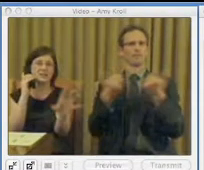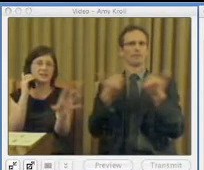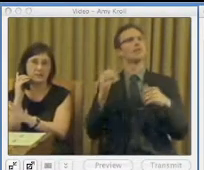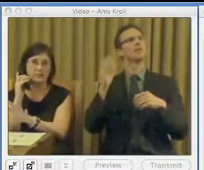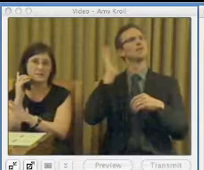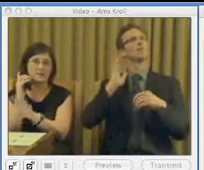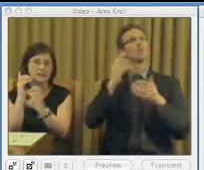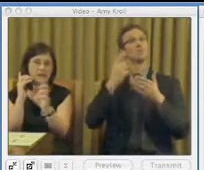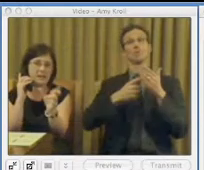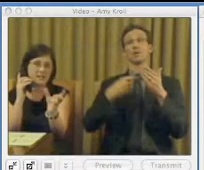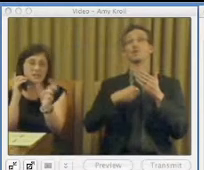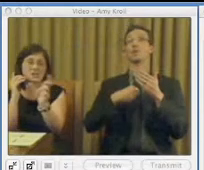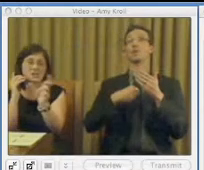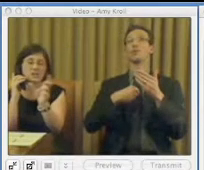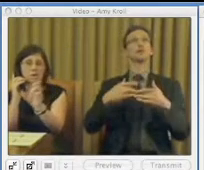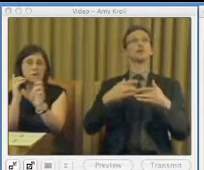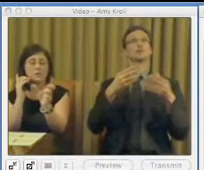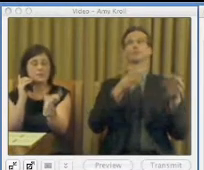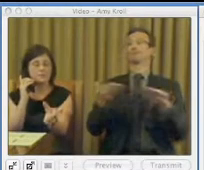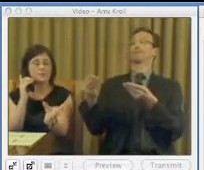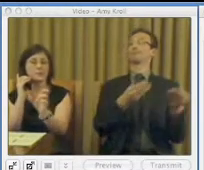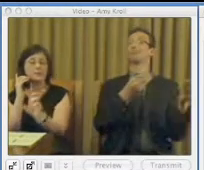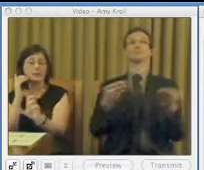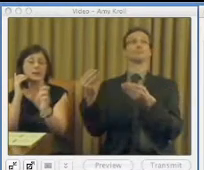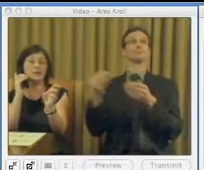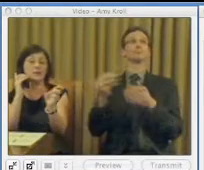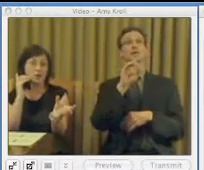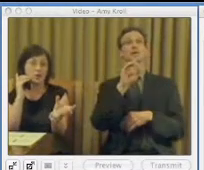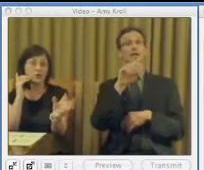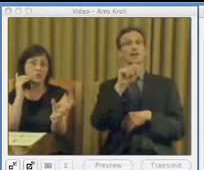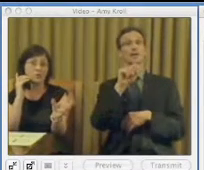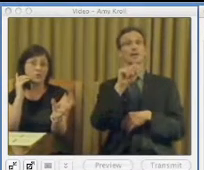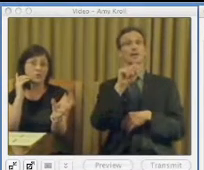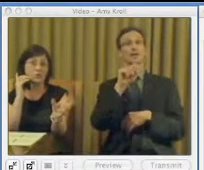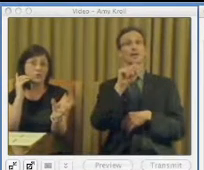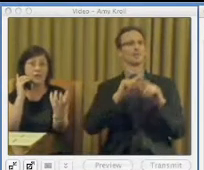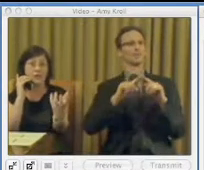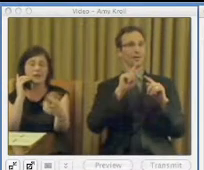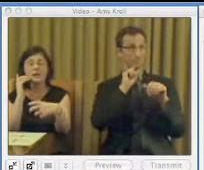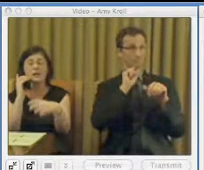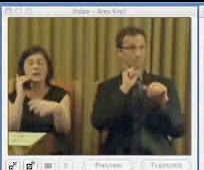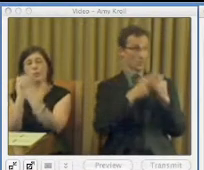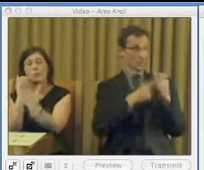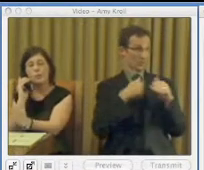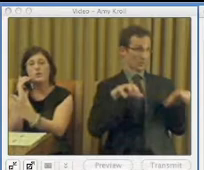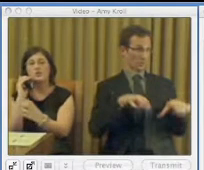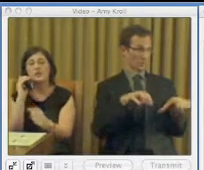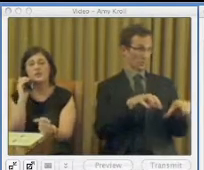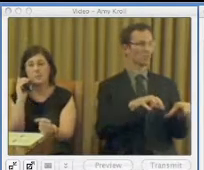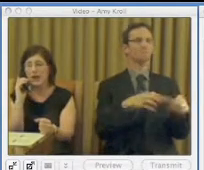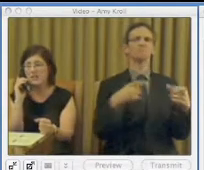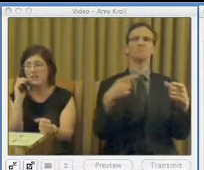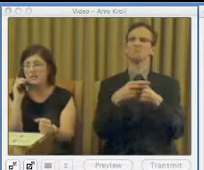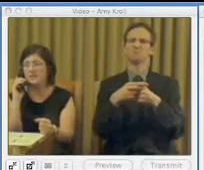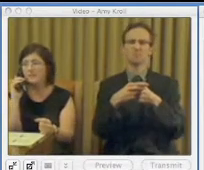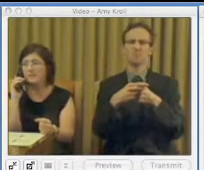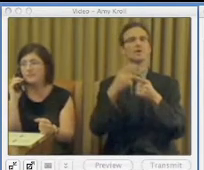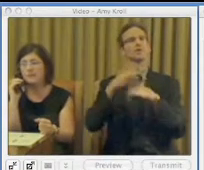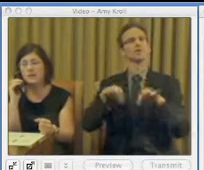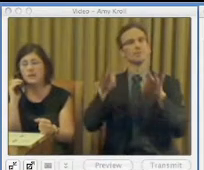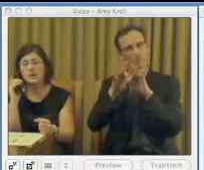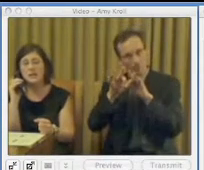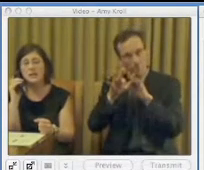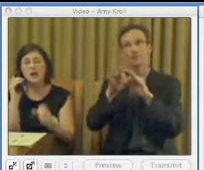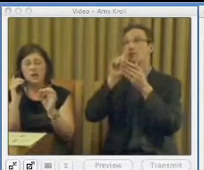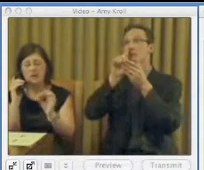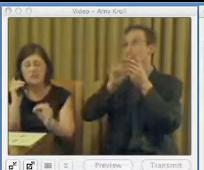but what was happening in practice didn't reflect that. So there needs to be a dialogue between the research, which generates the theory, which